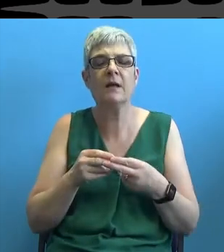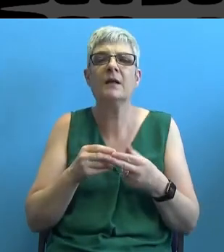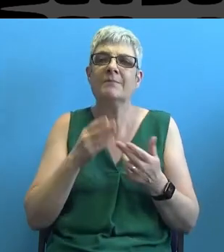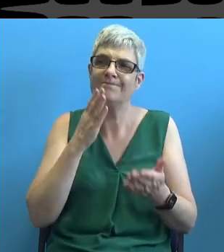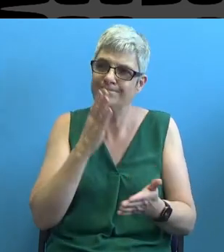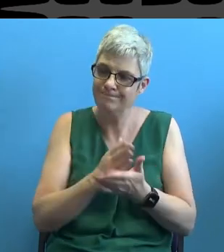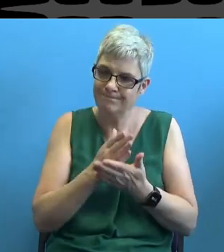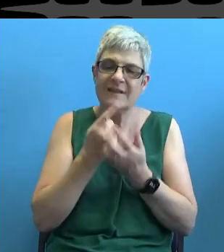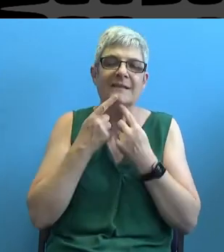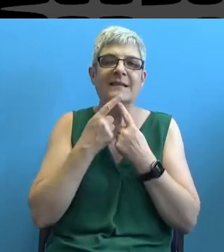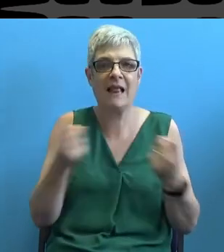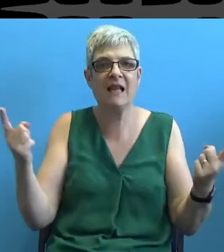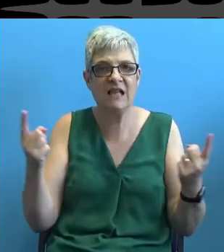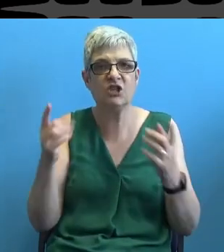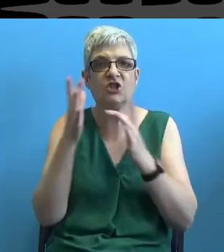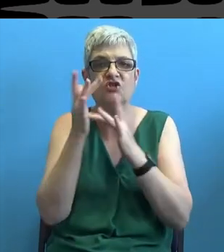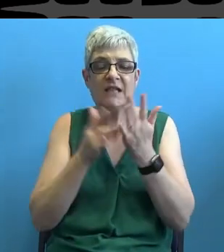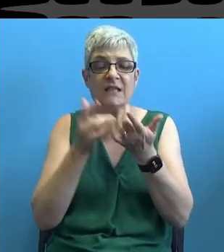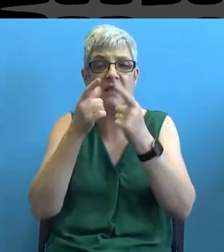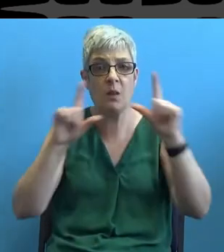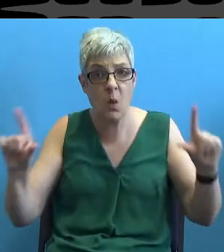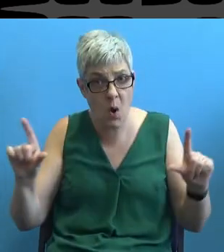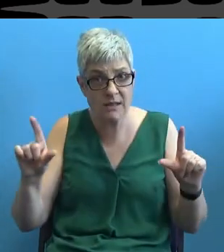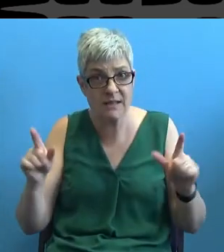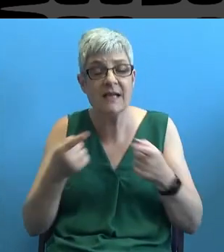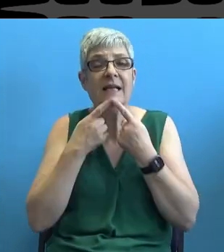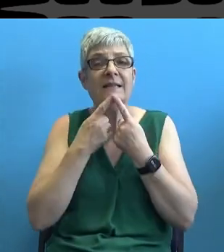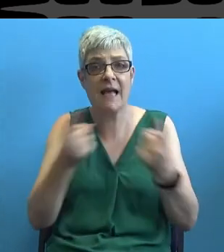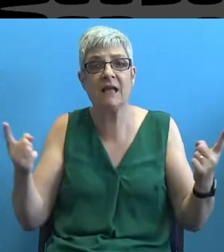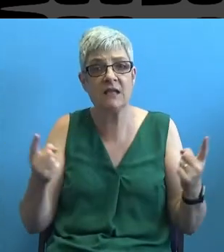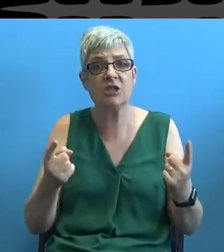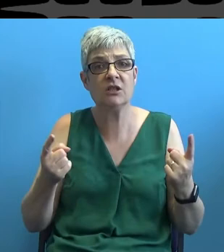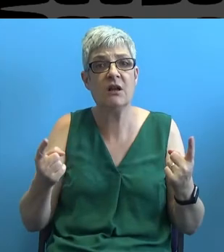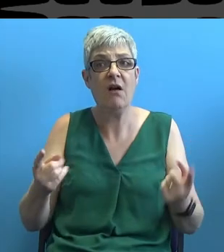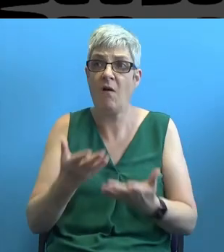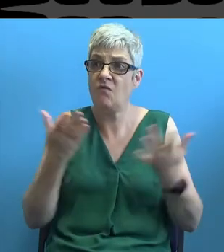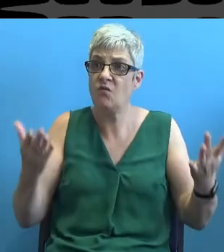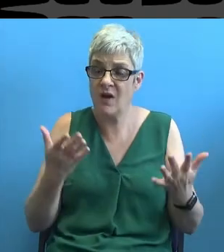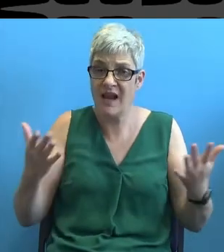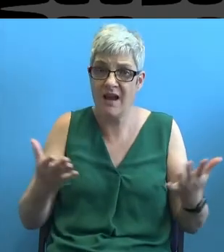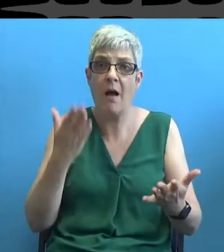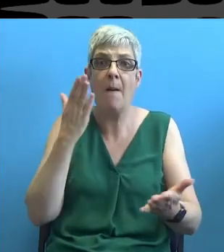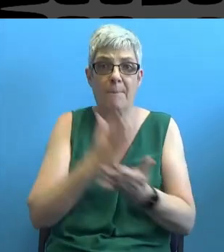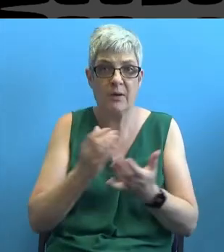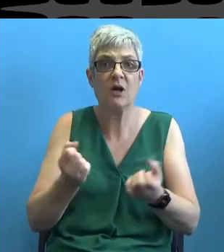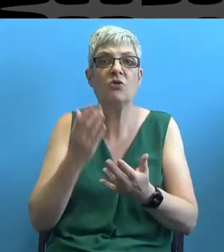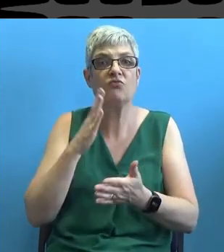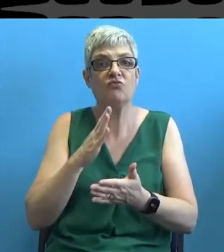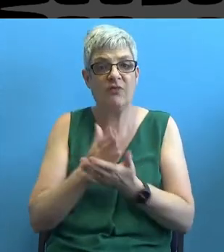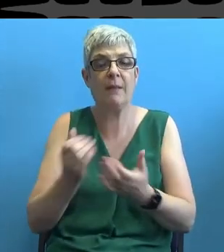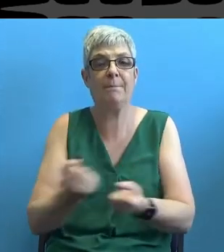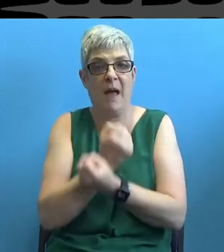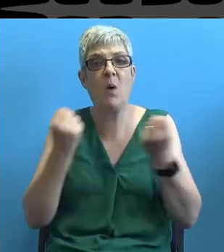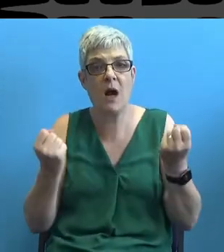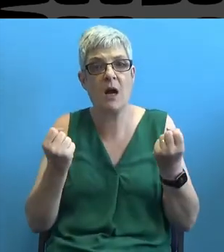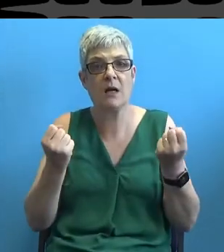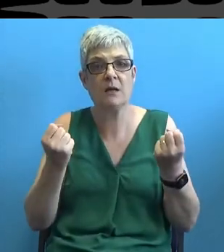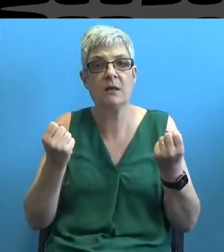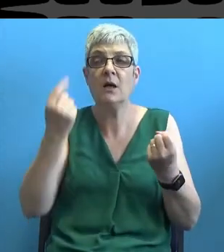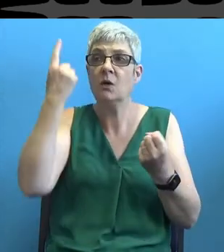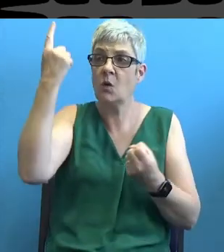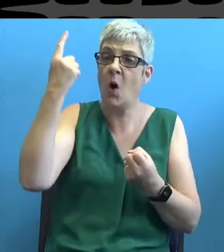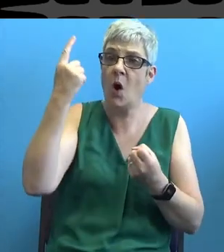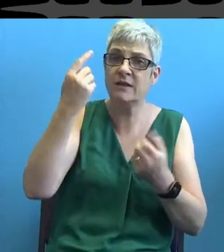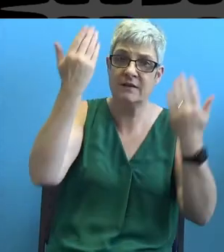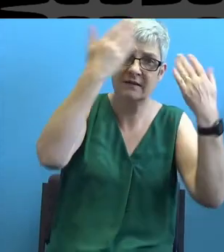But that declaration that Jesus is Lord is a declaration of where real power lies. The God who made